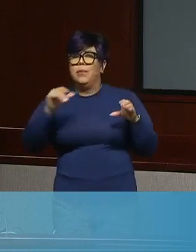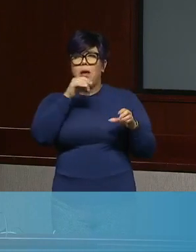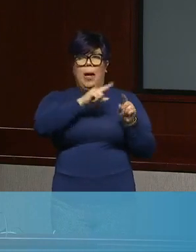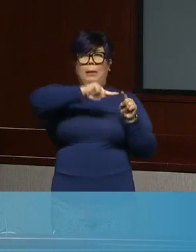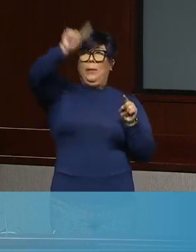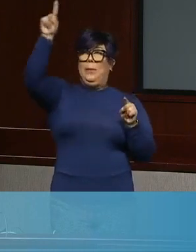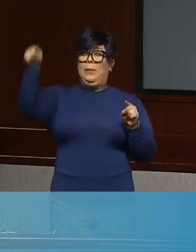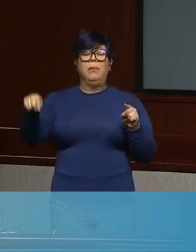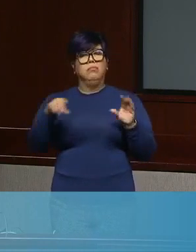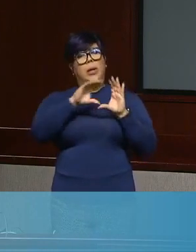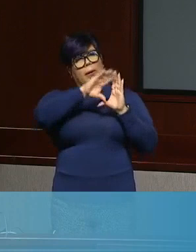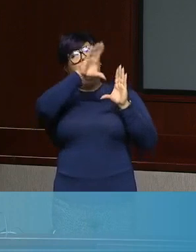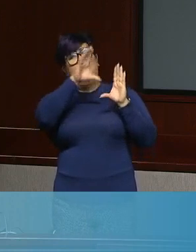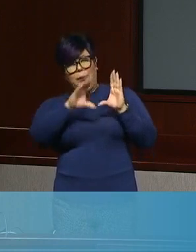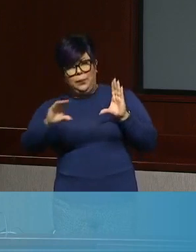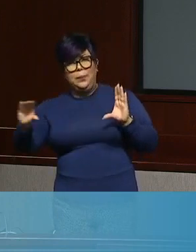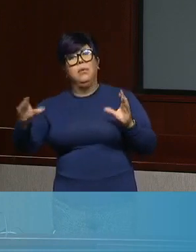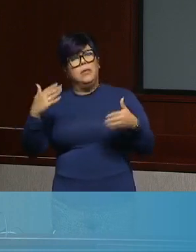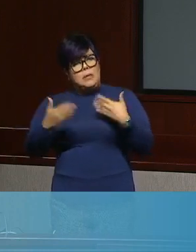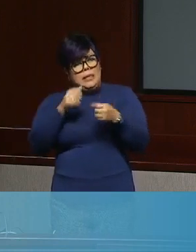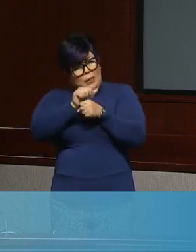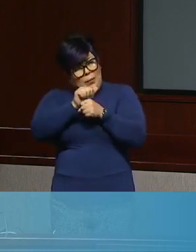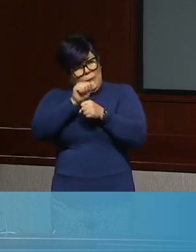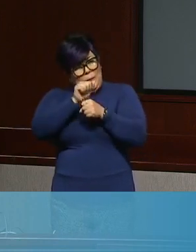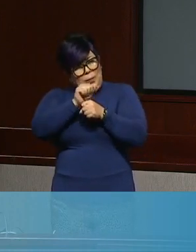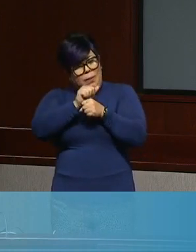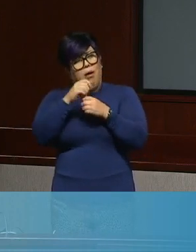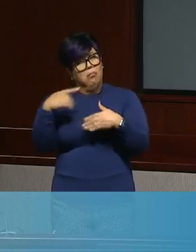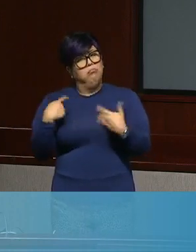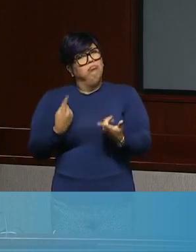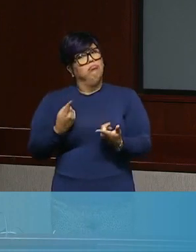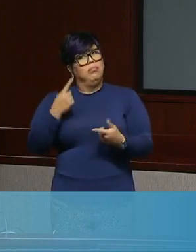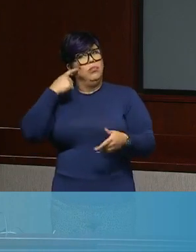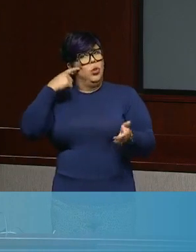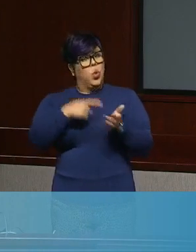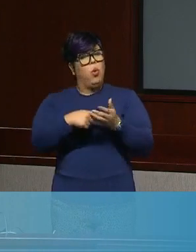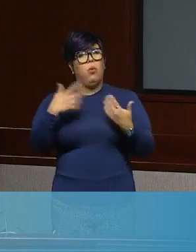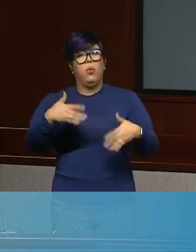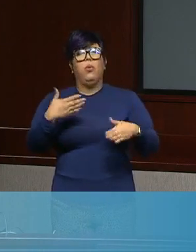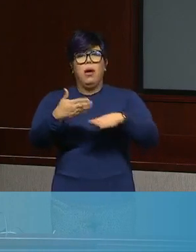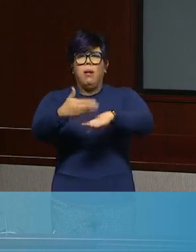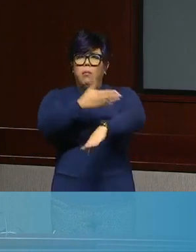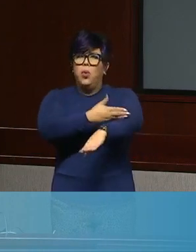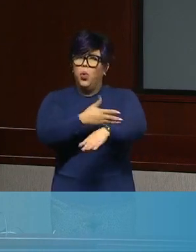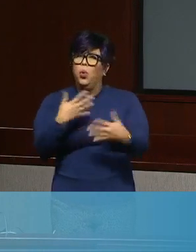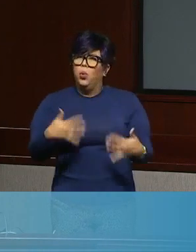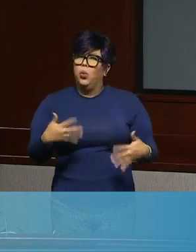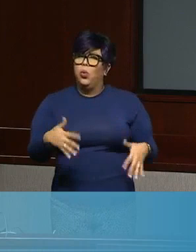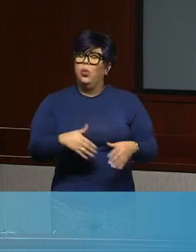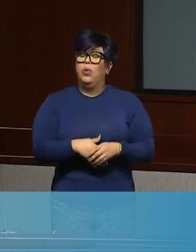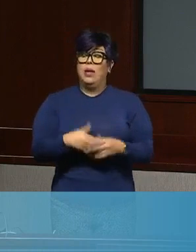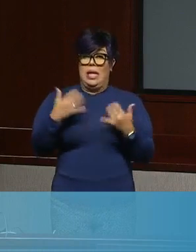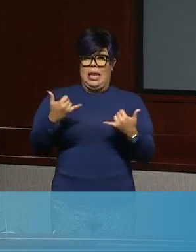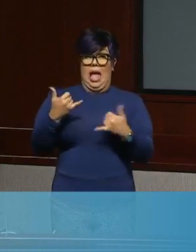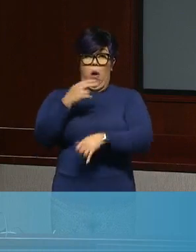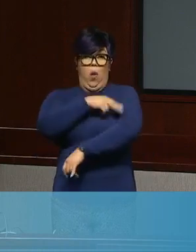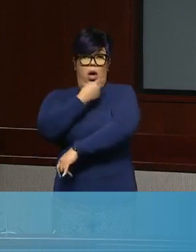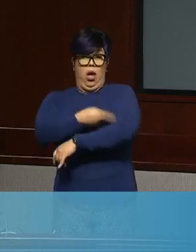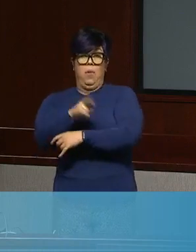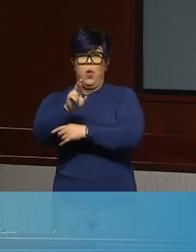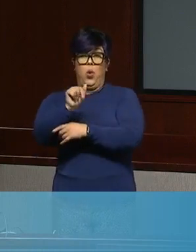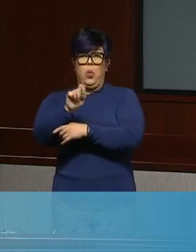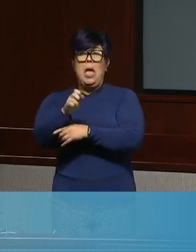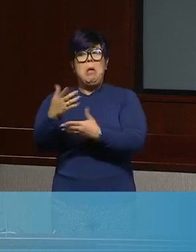put into maintaining our hospital capacity is showing results. Today, hospitalization rates